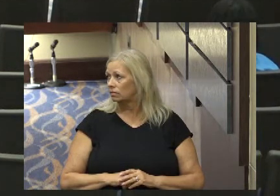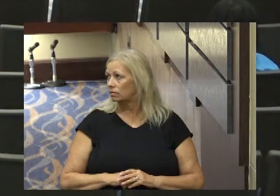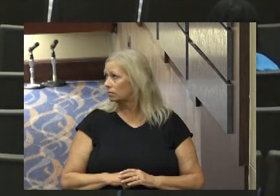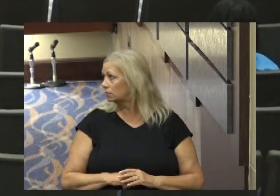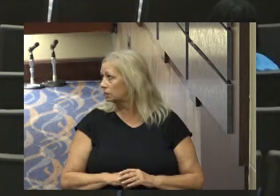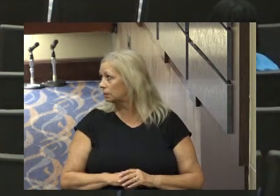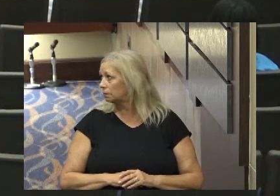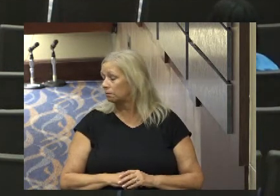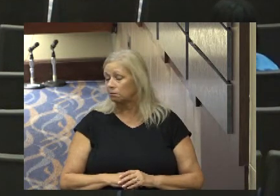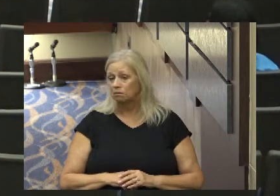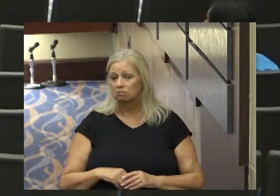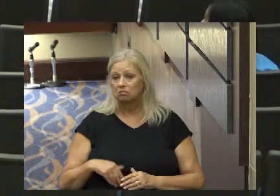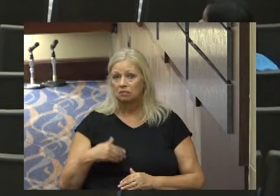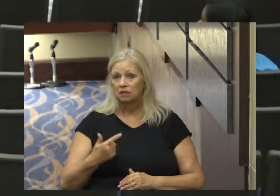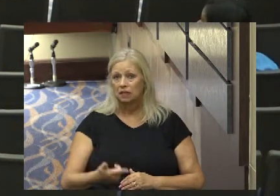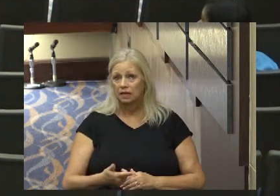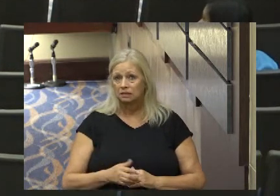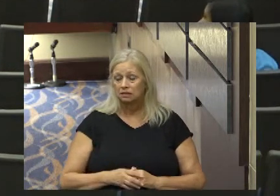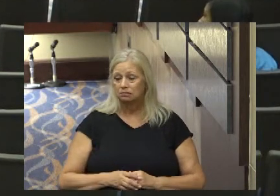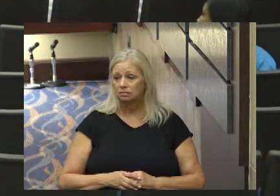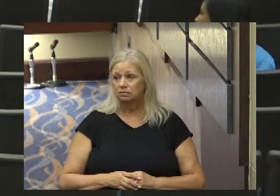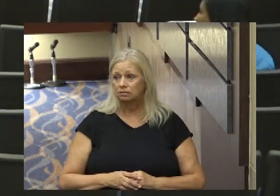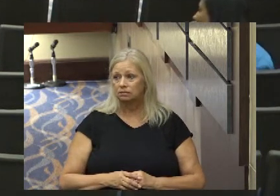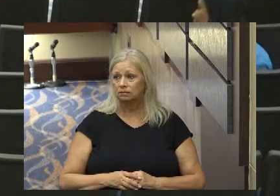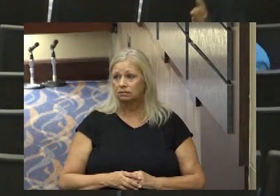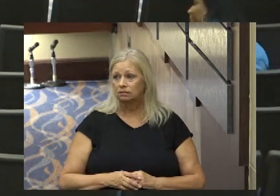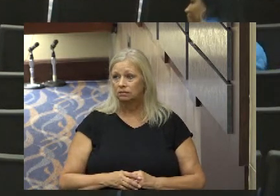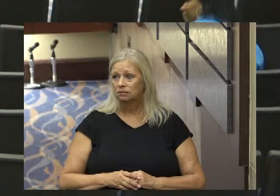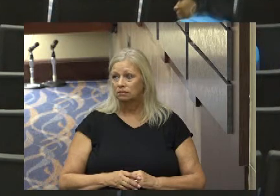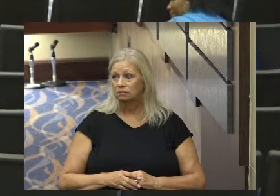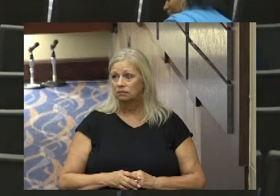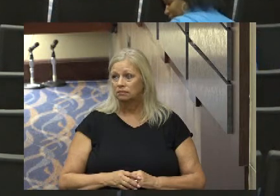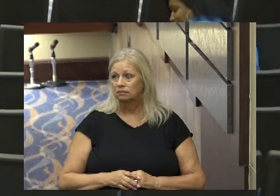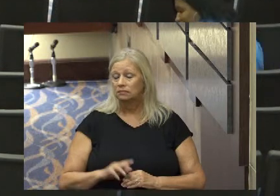All right, next up, we'll have our second work session,